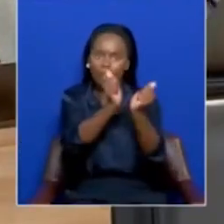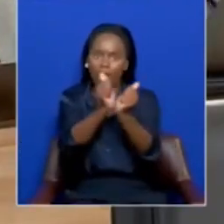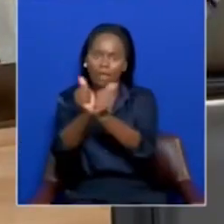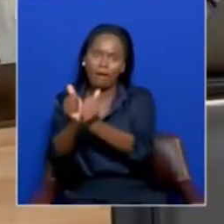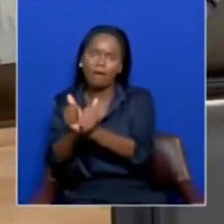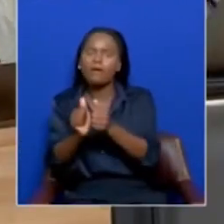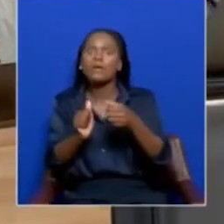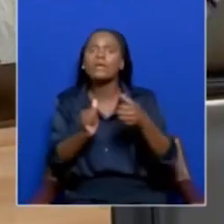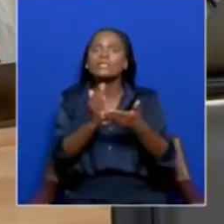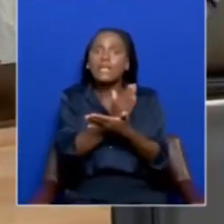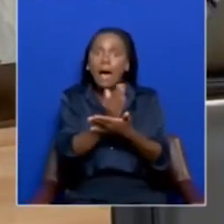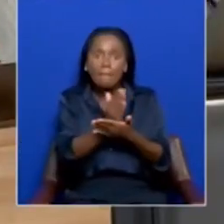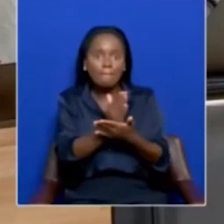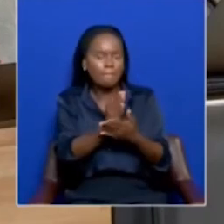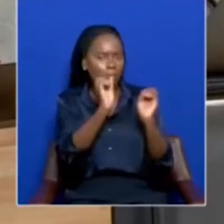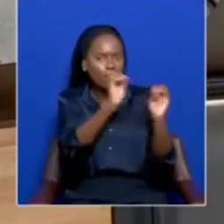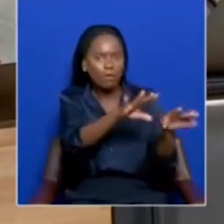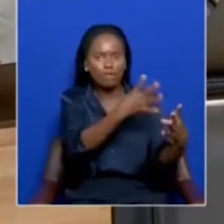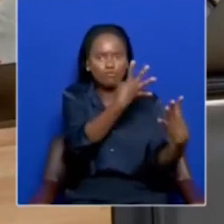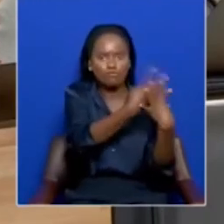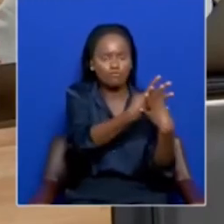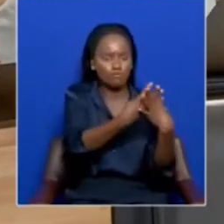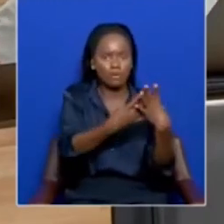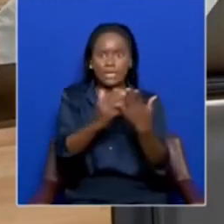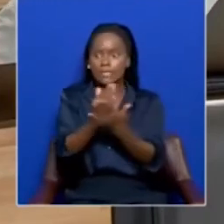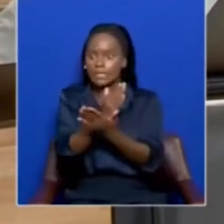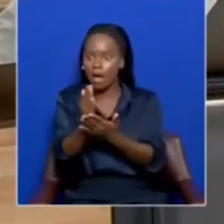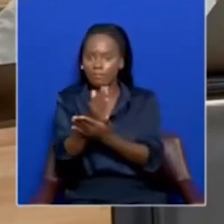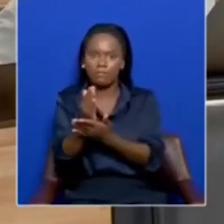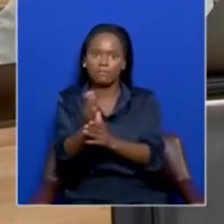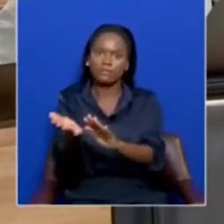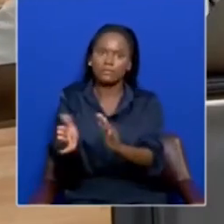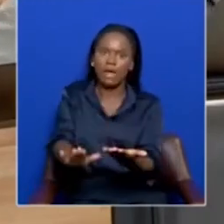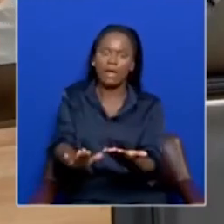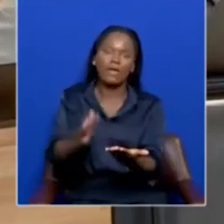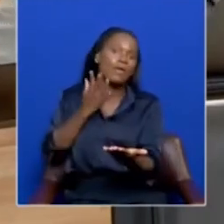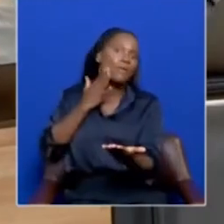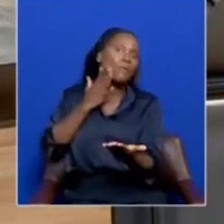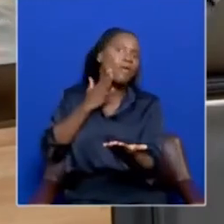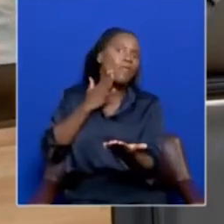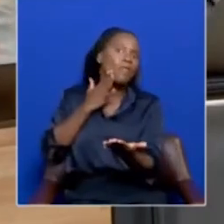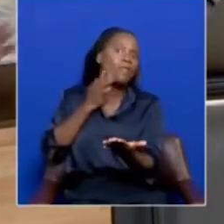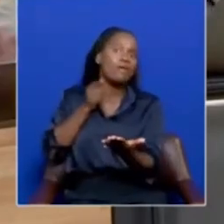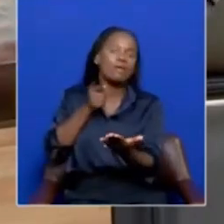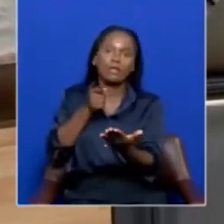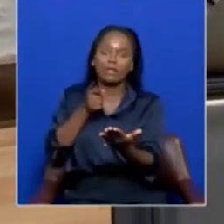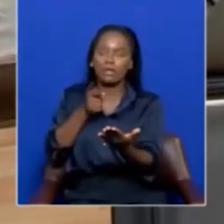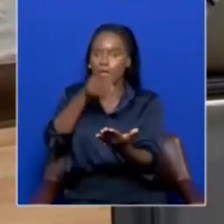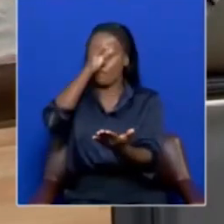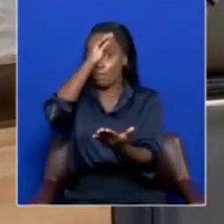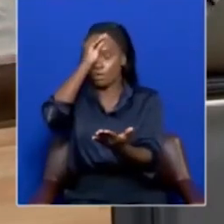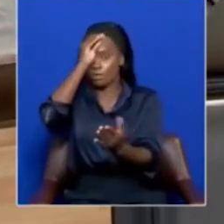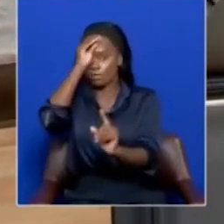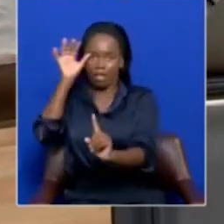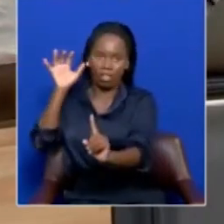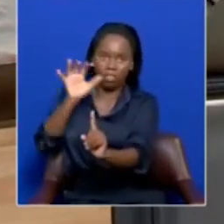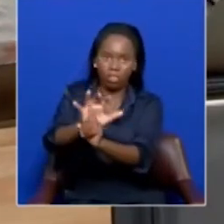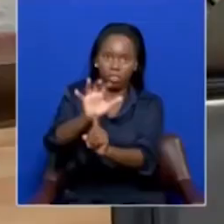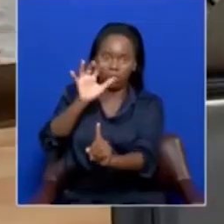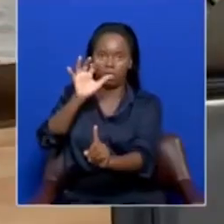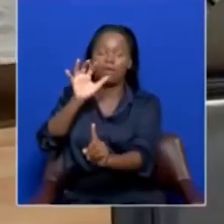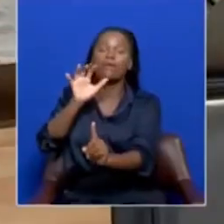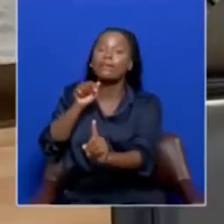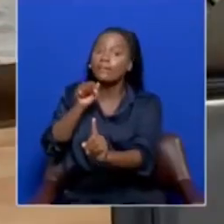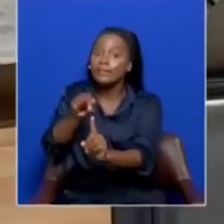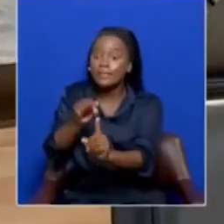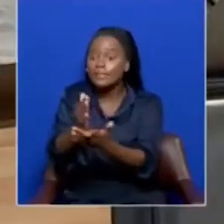killed by the Special Task Force during the confrontation with the police during our takedown operations. But